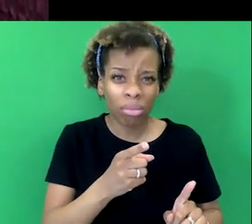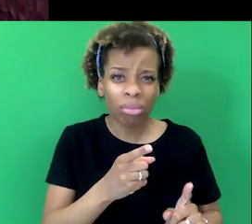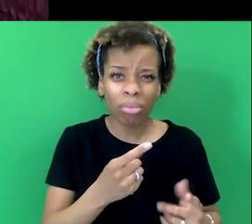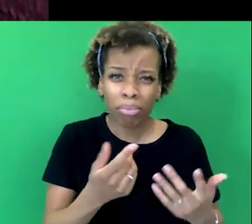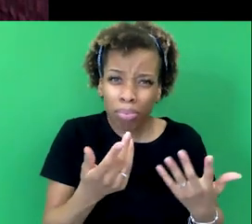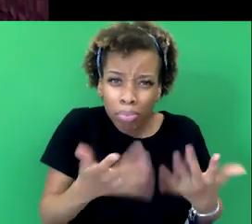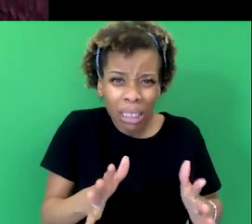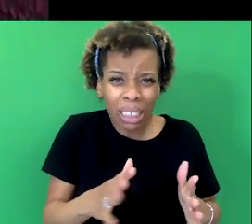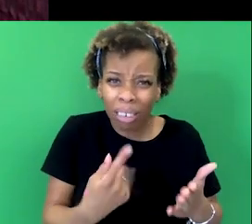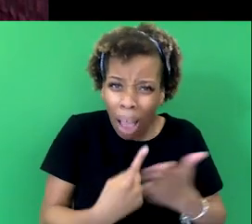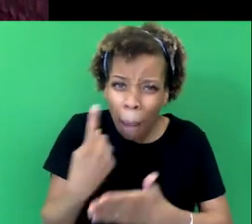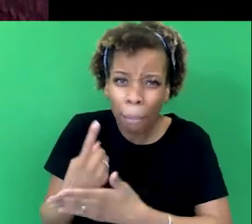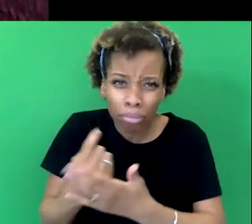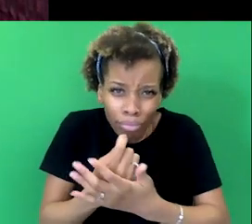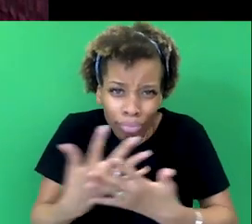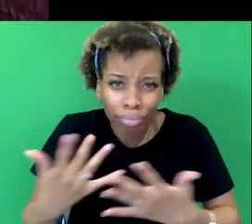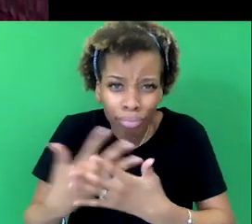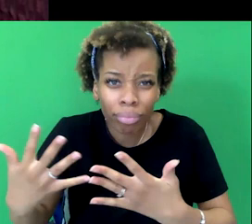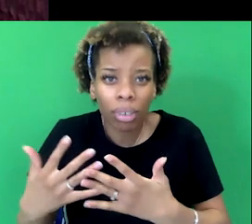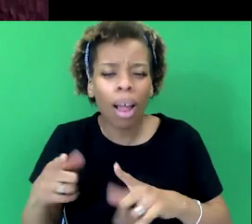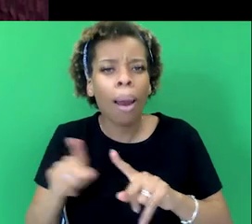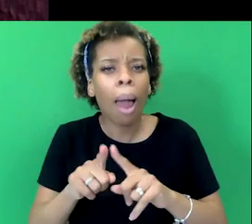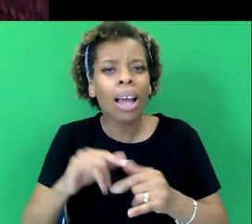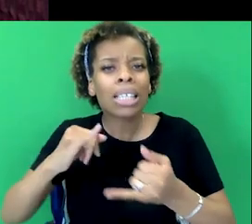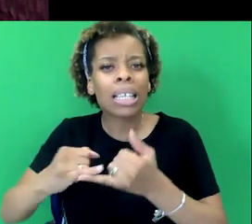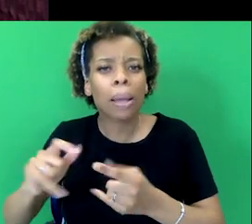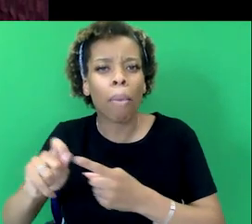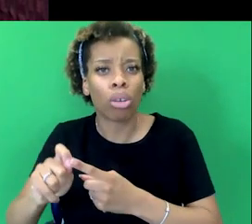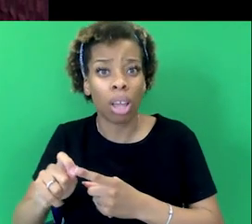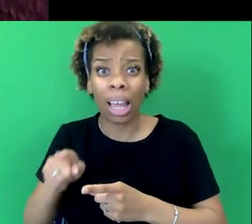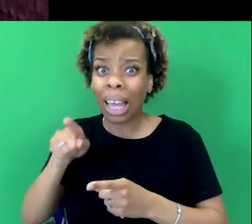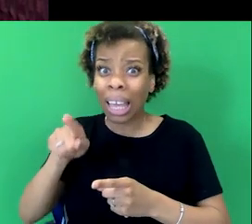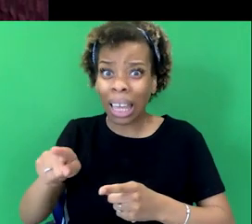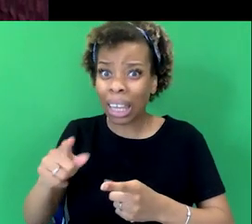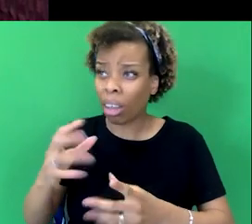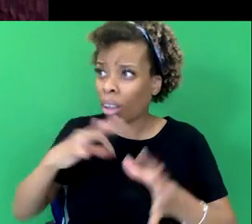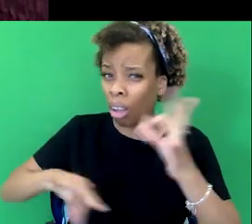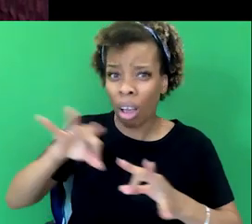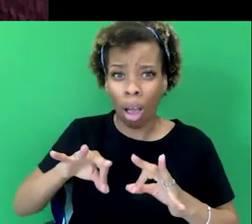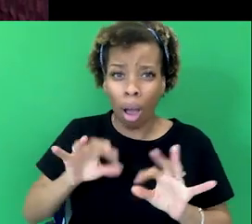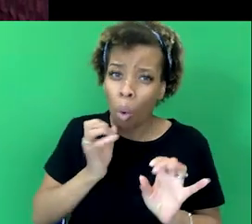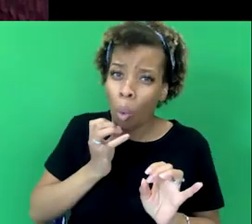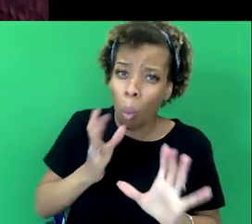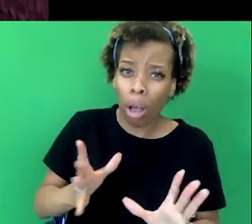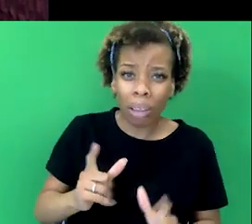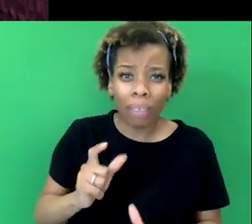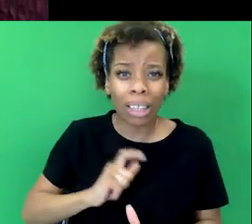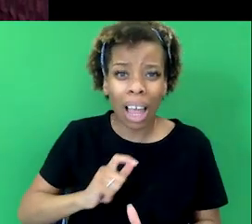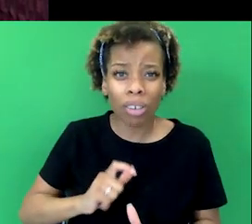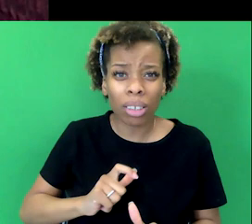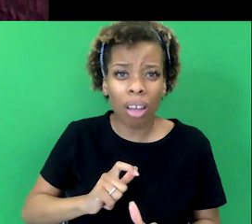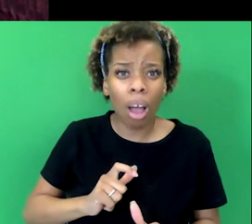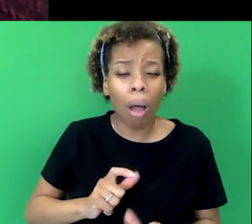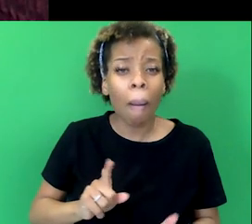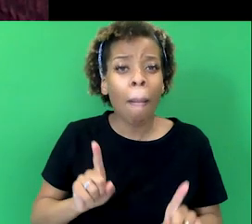wonderful, noble characters, you know, but that had its place. You know, I think that we do